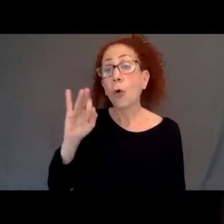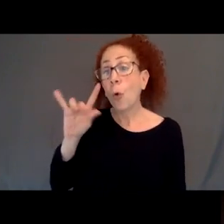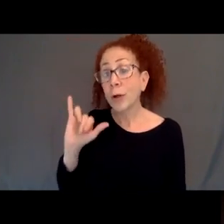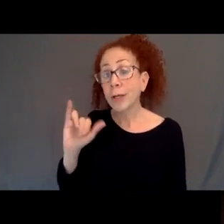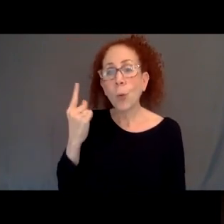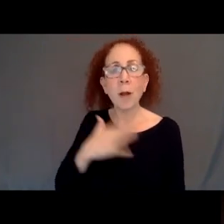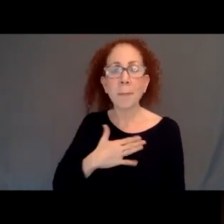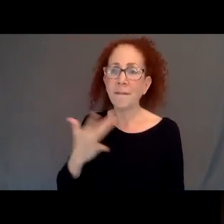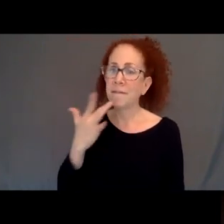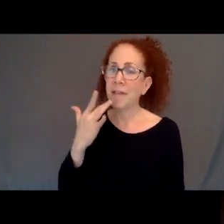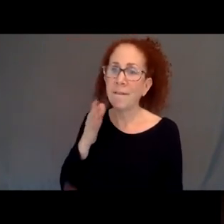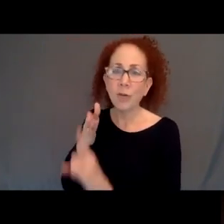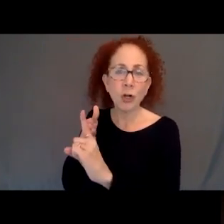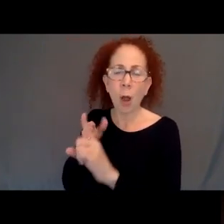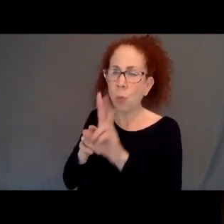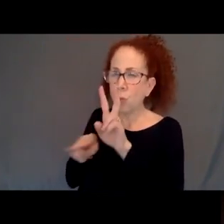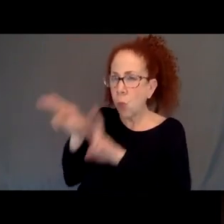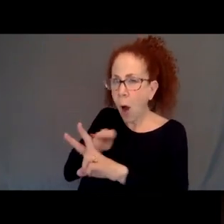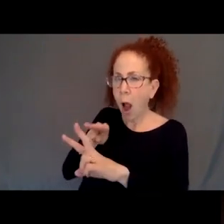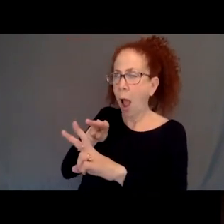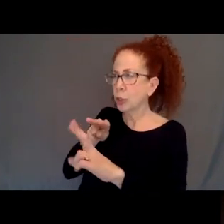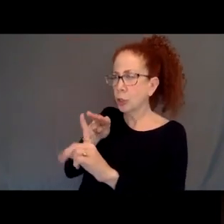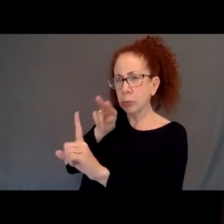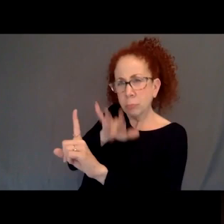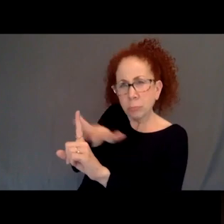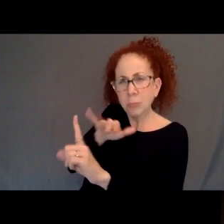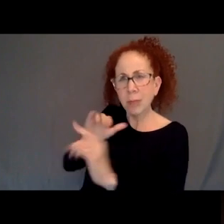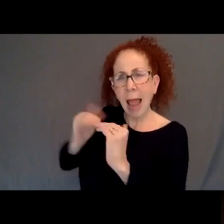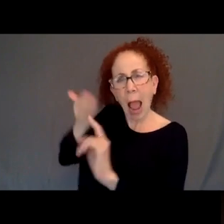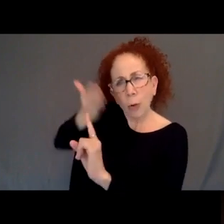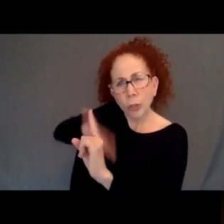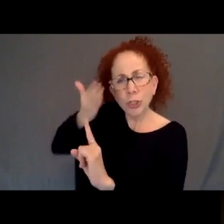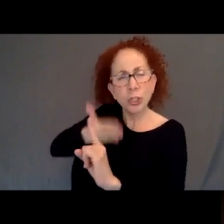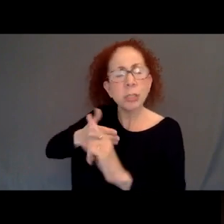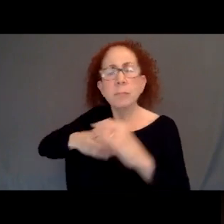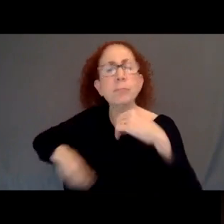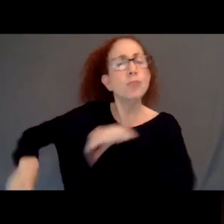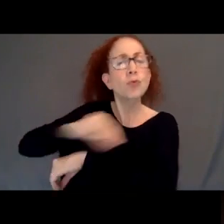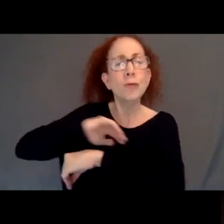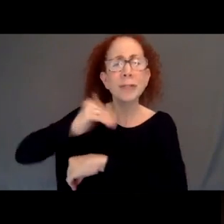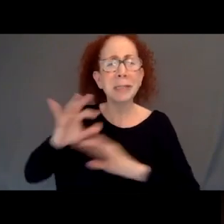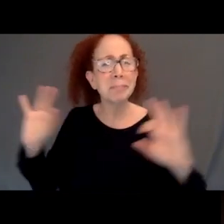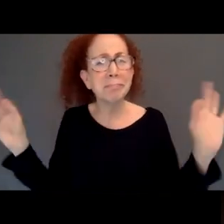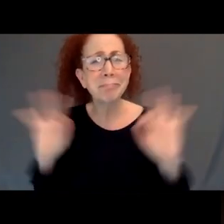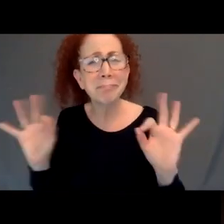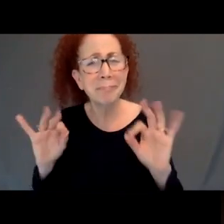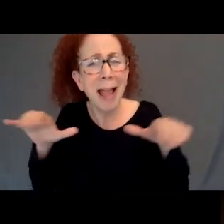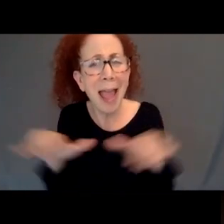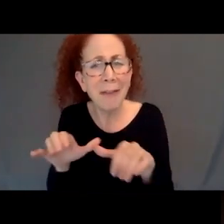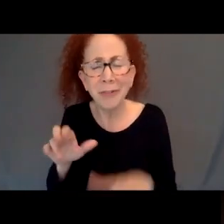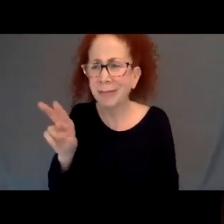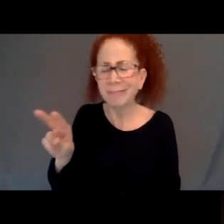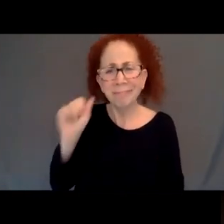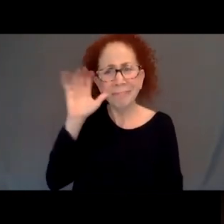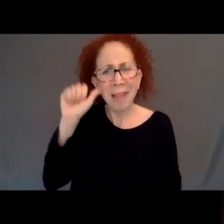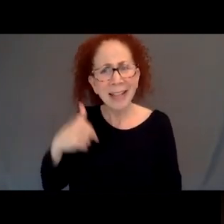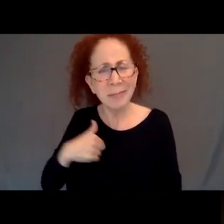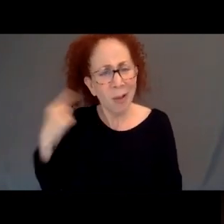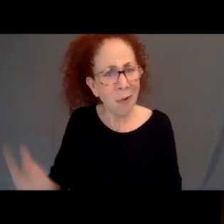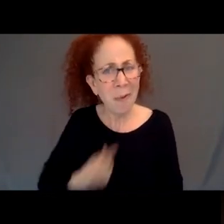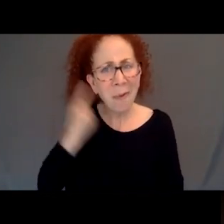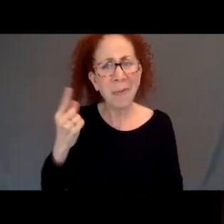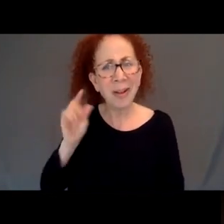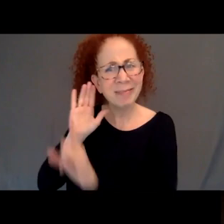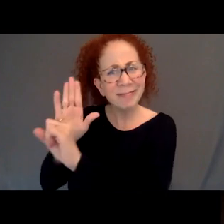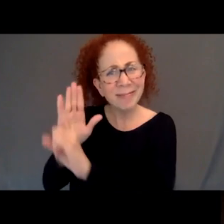my favorite dancers to watch ever. Like, just how she just moves through things so effortlessly. I'm always amazed by it. So